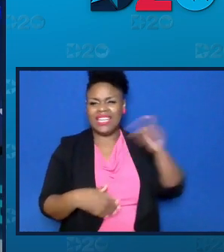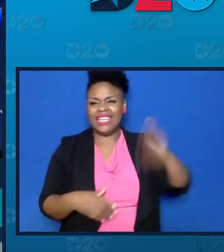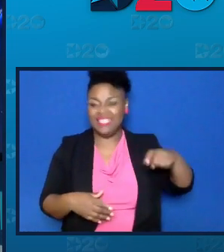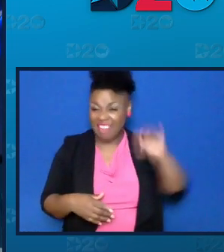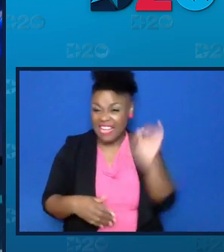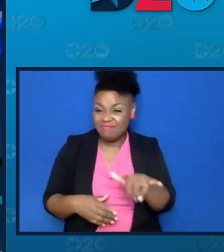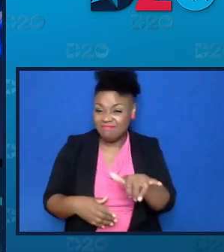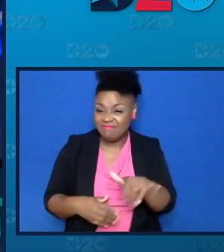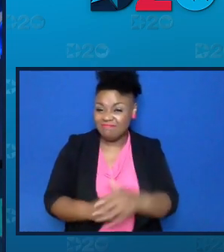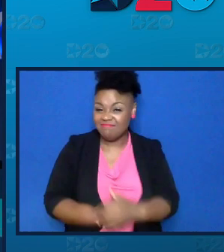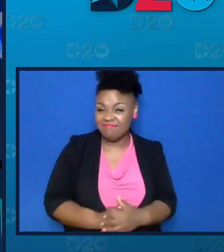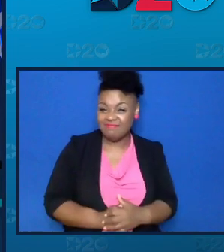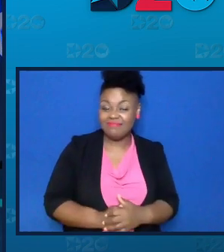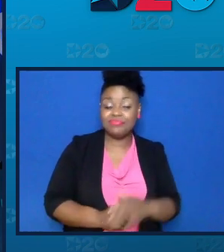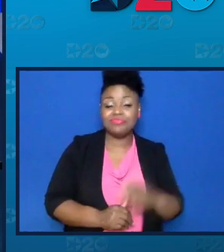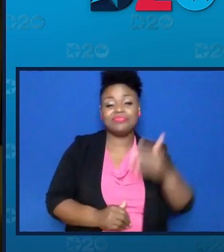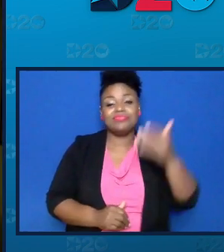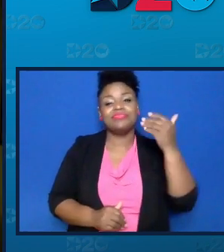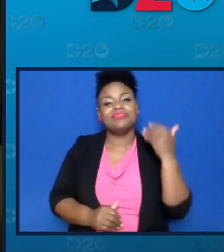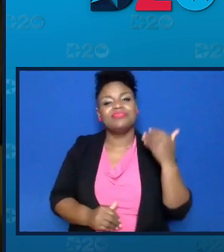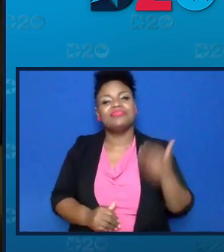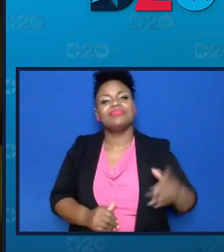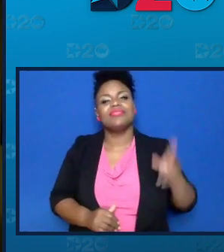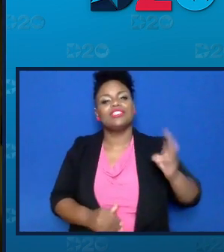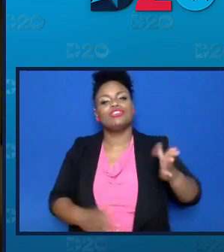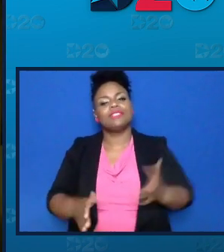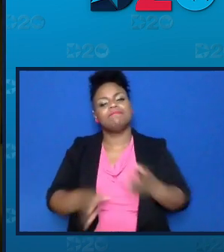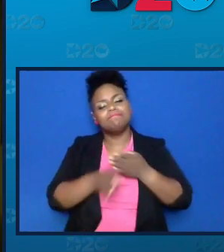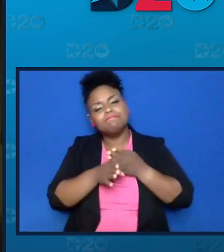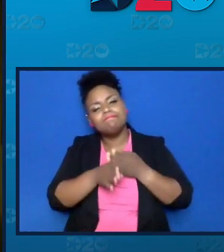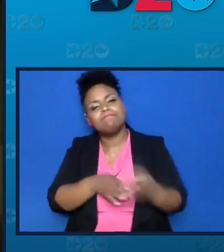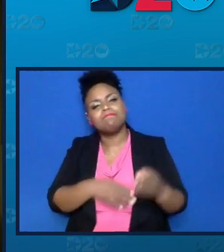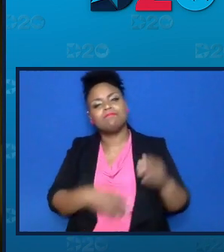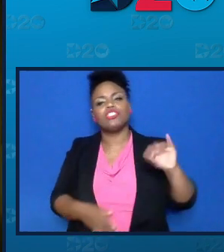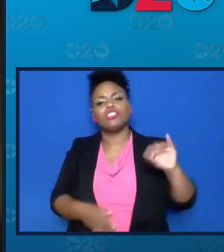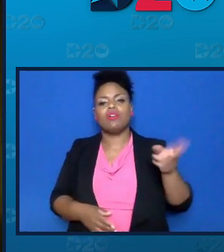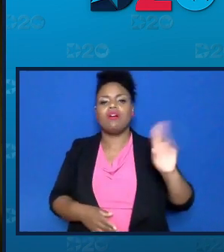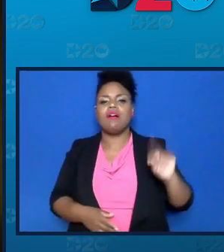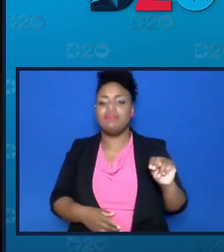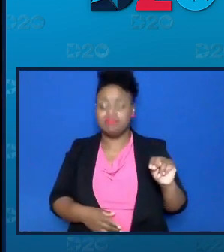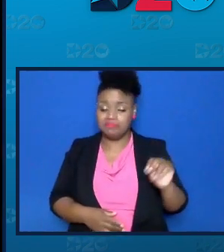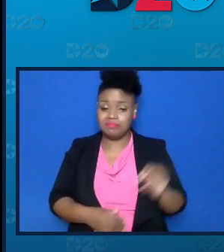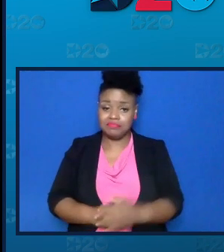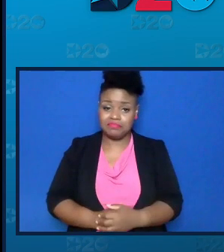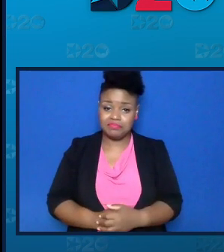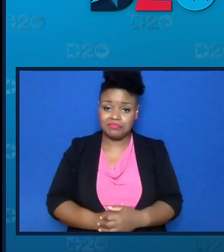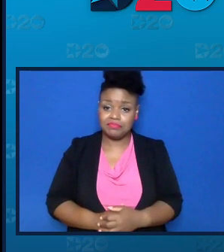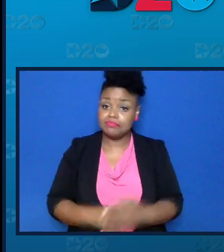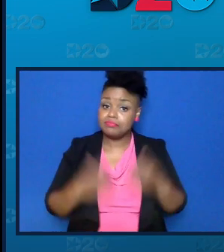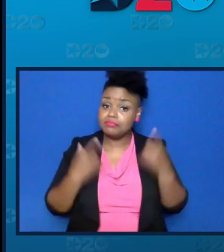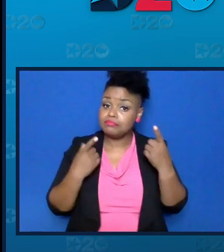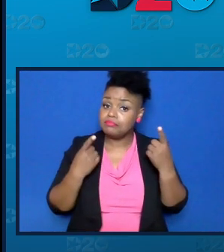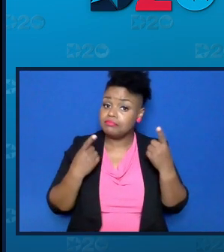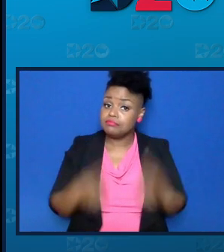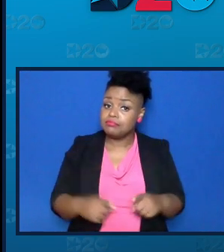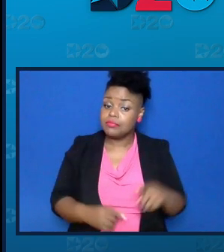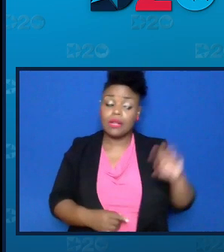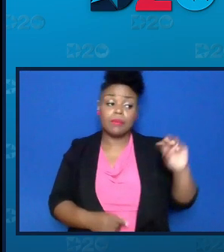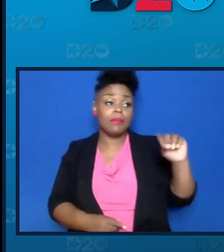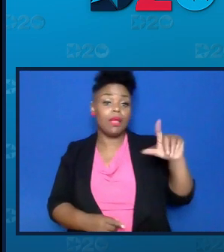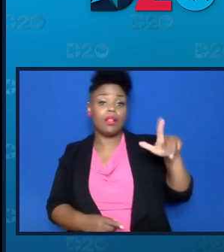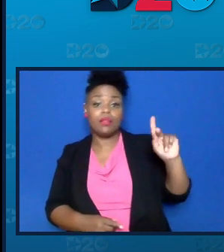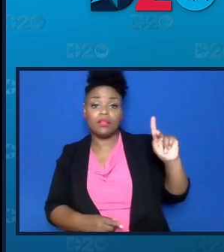I'm historian John Meacham. In his final Sunday sermon, days before his death, Martin Luther King Jr.